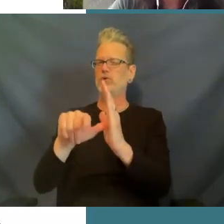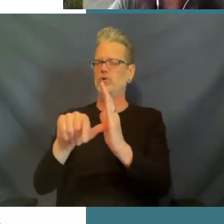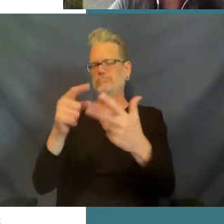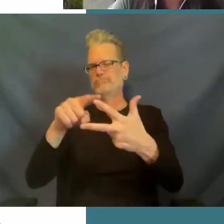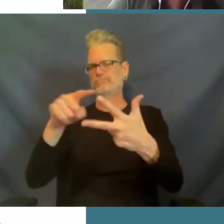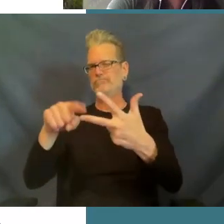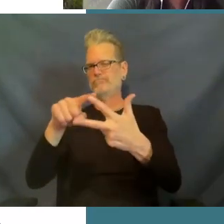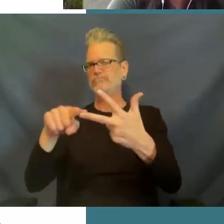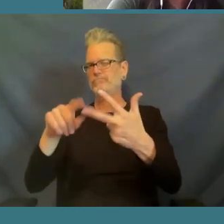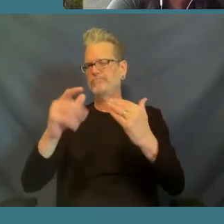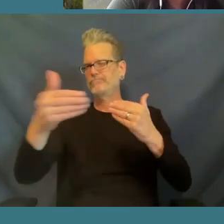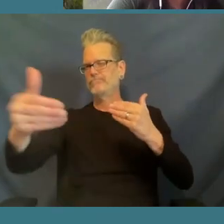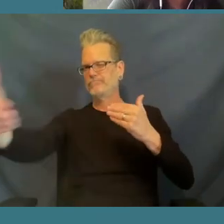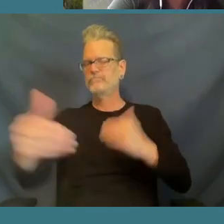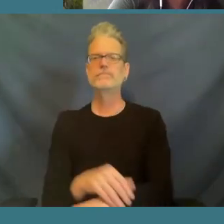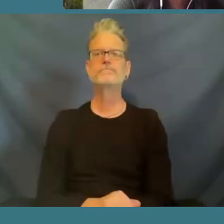to the next slide.